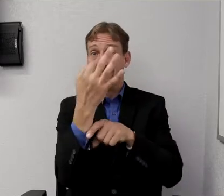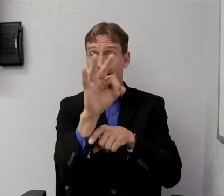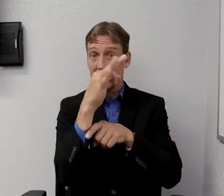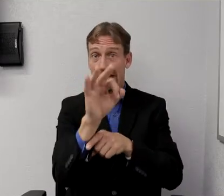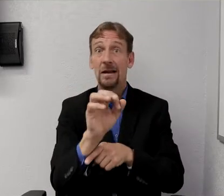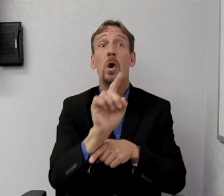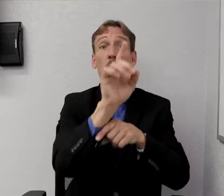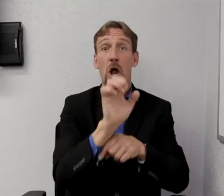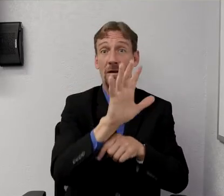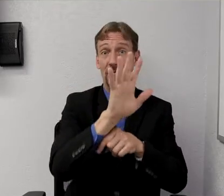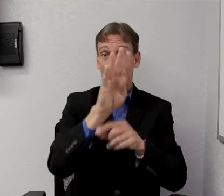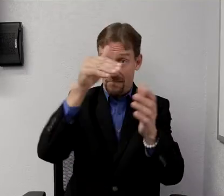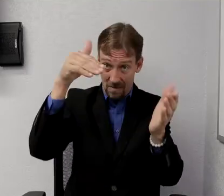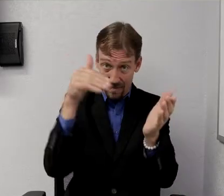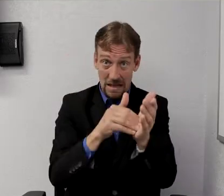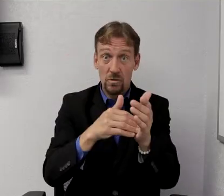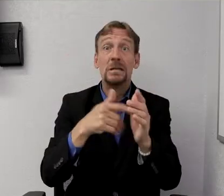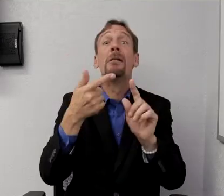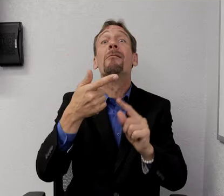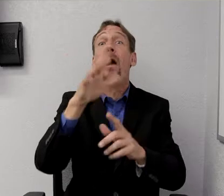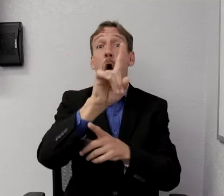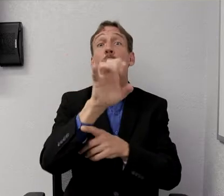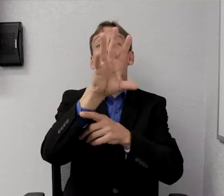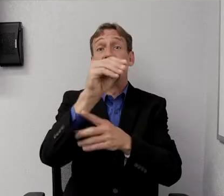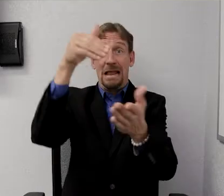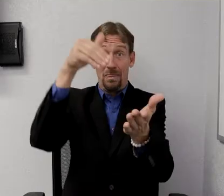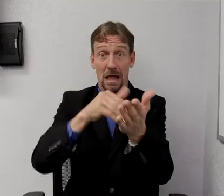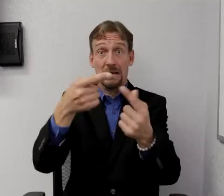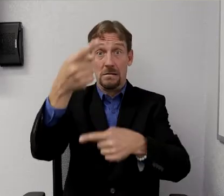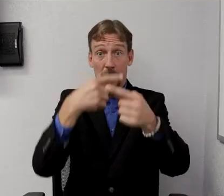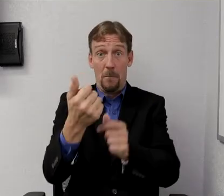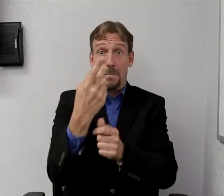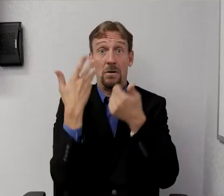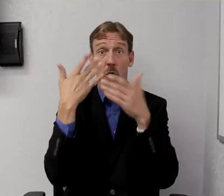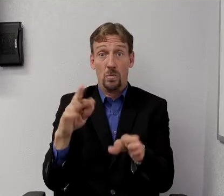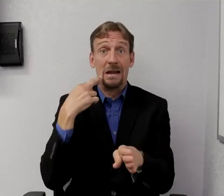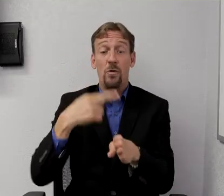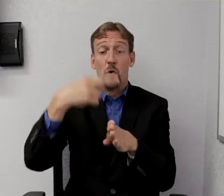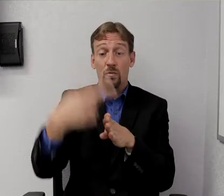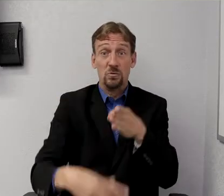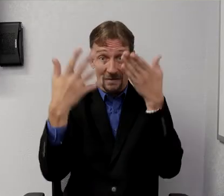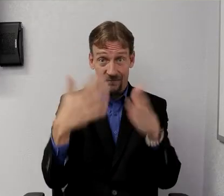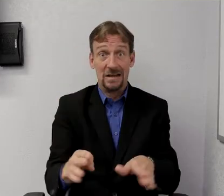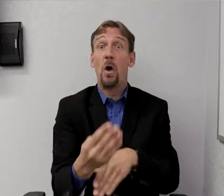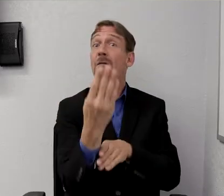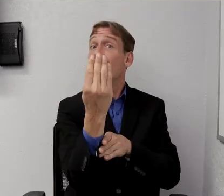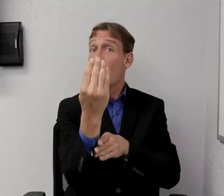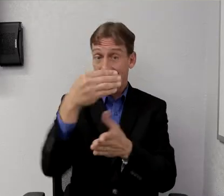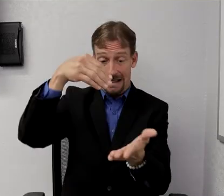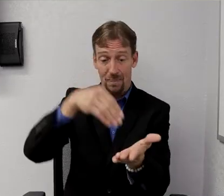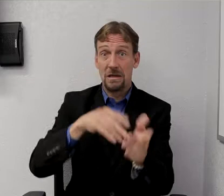154,000 of those 169, the results have come back. We still have about 14,000 tests that were still pending